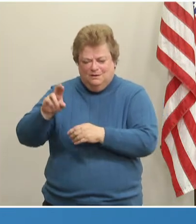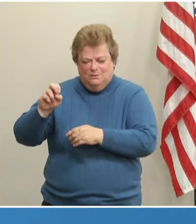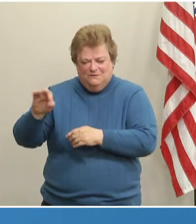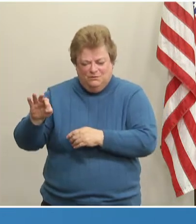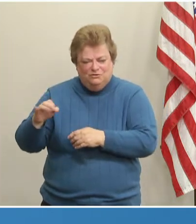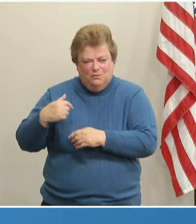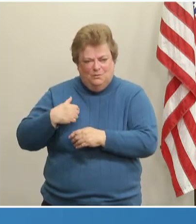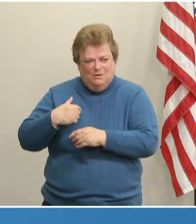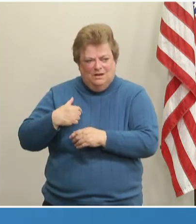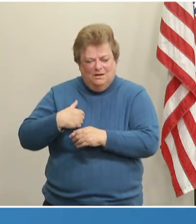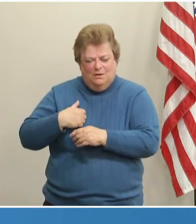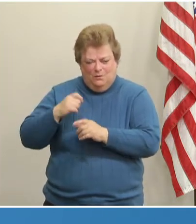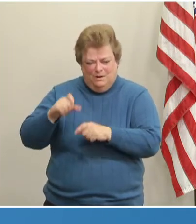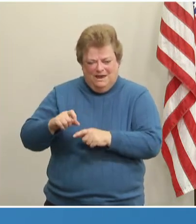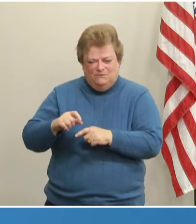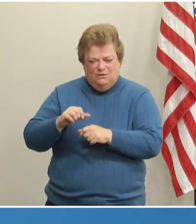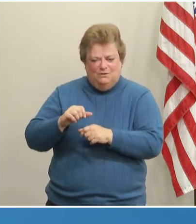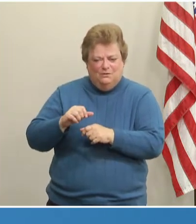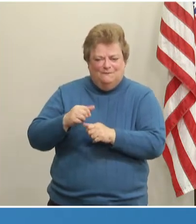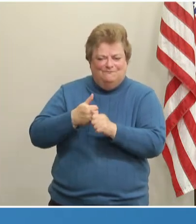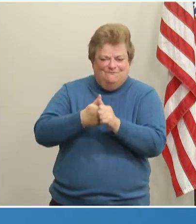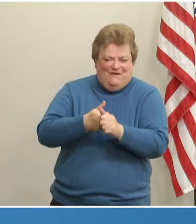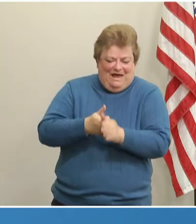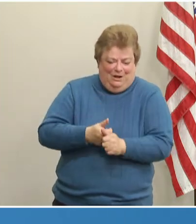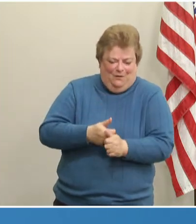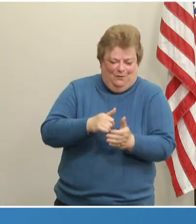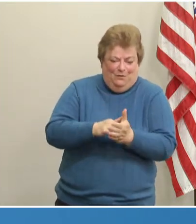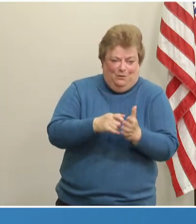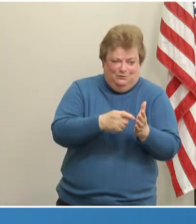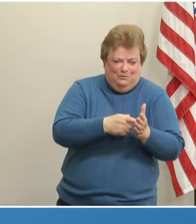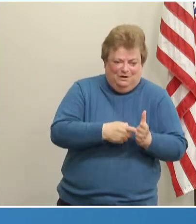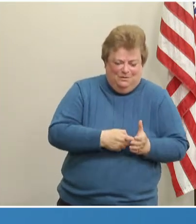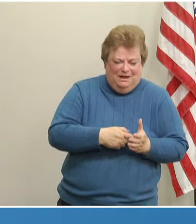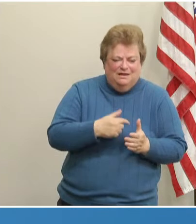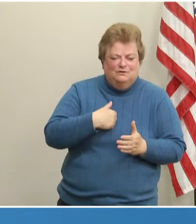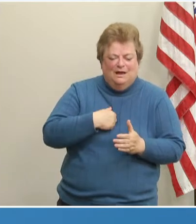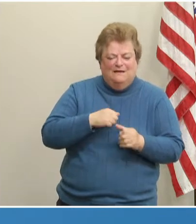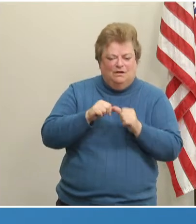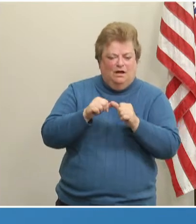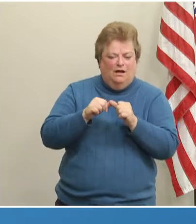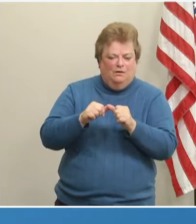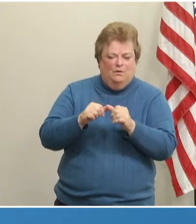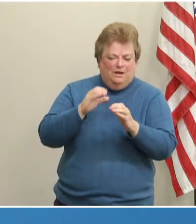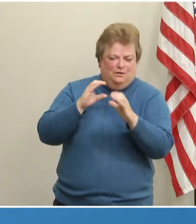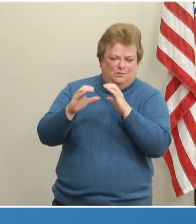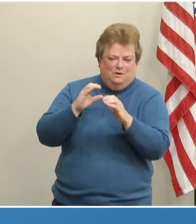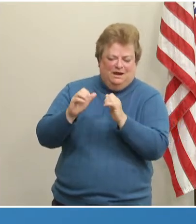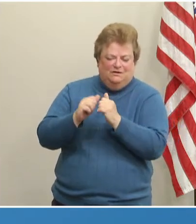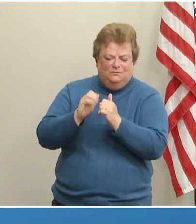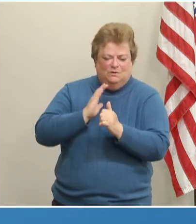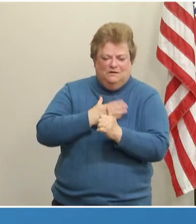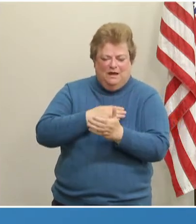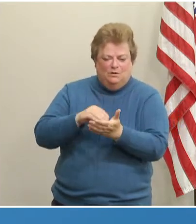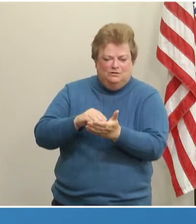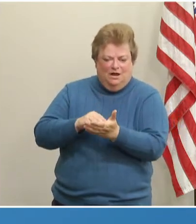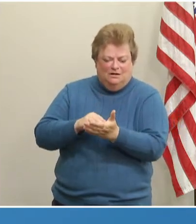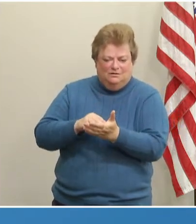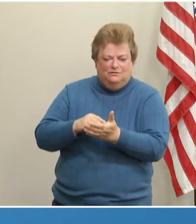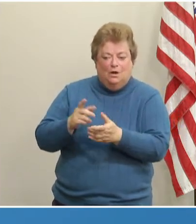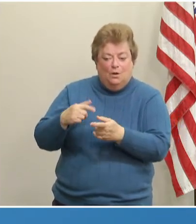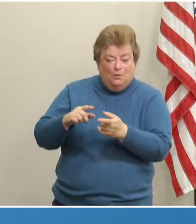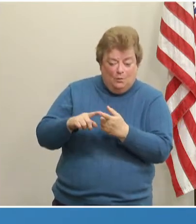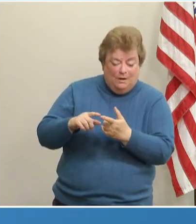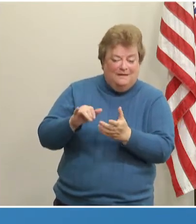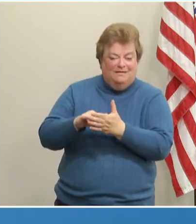continuously working on that, Matt. And I have ongoing communication with our physicians, and when we'll be